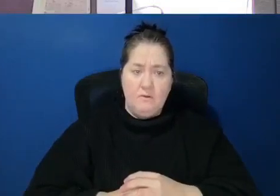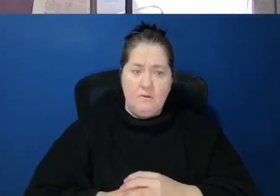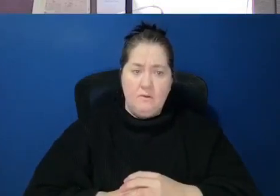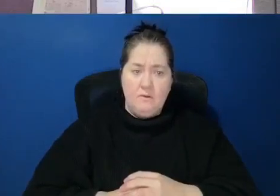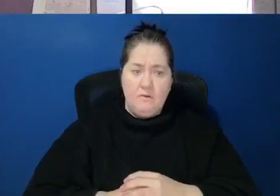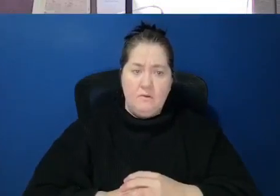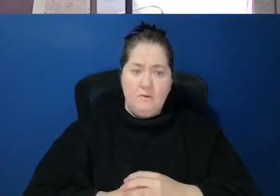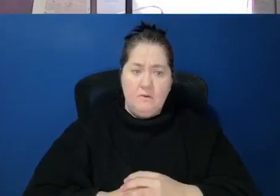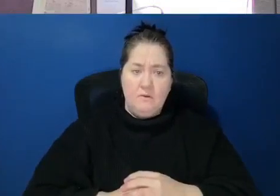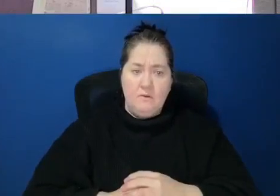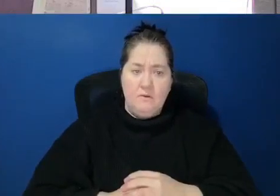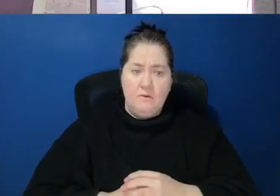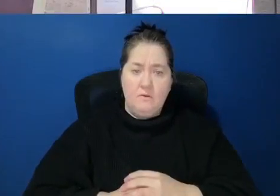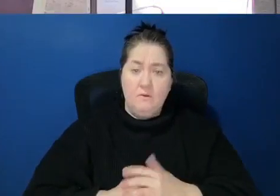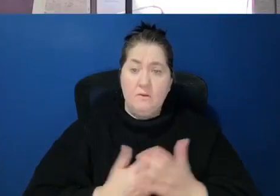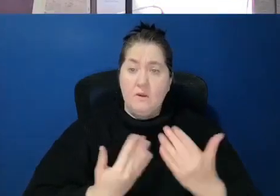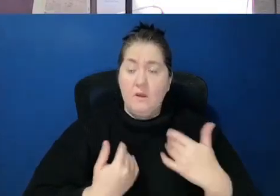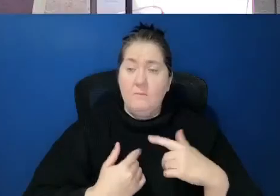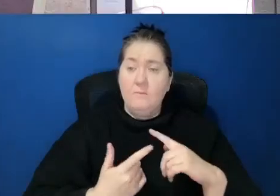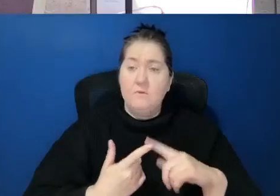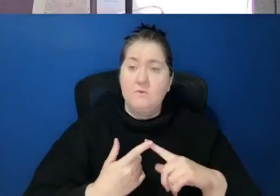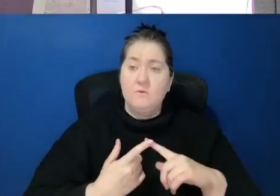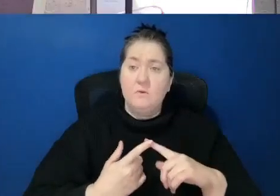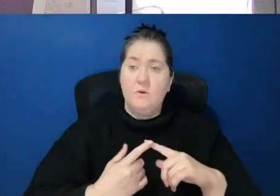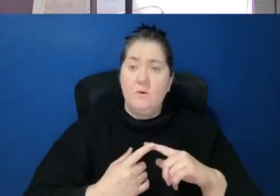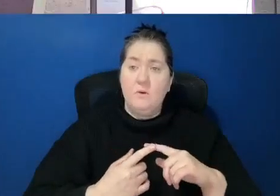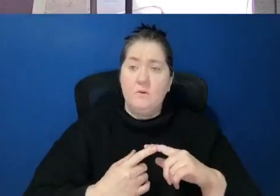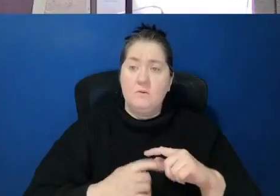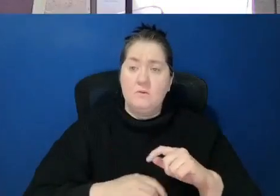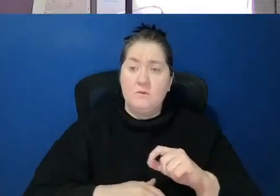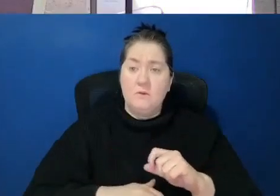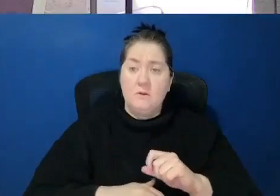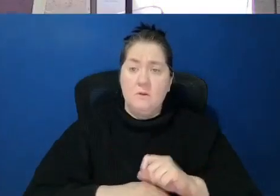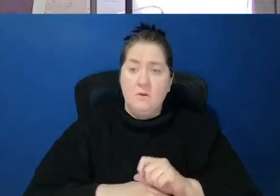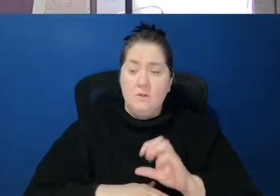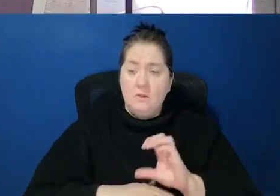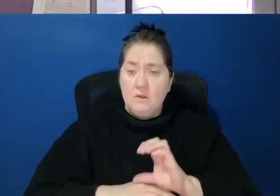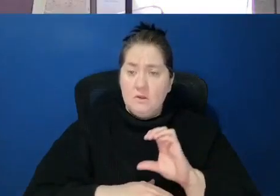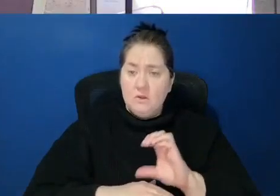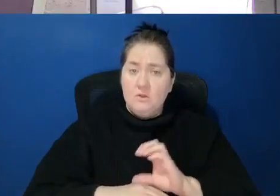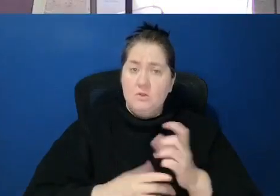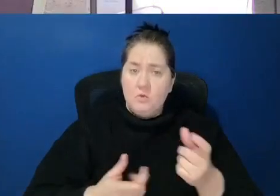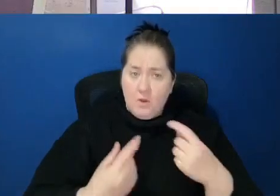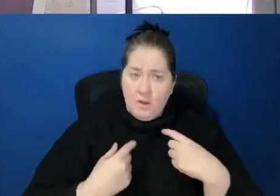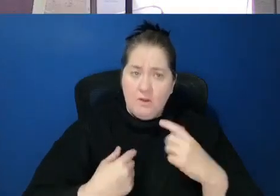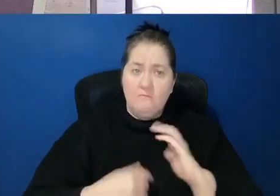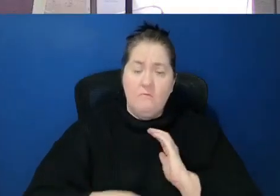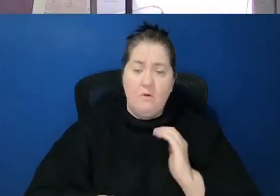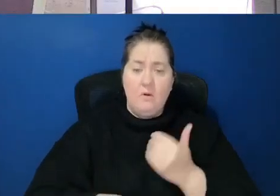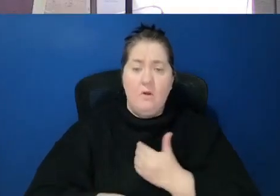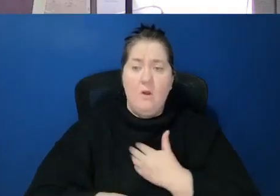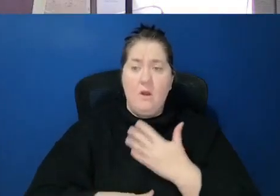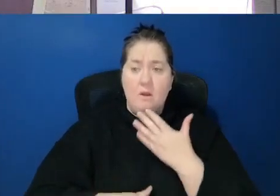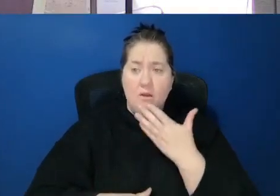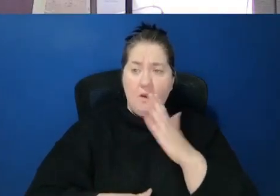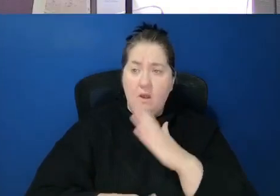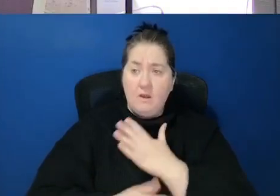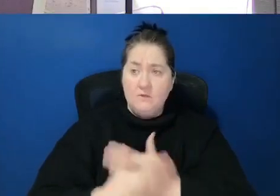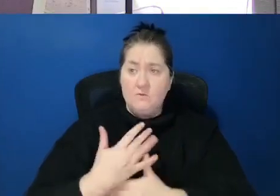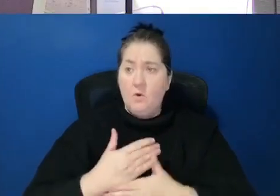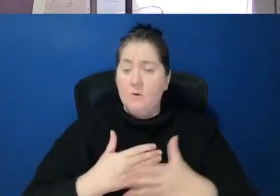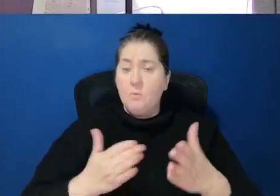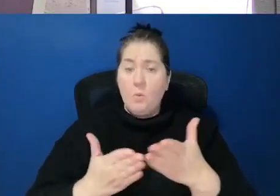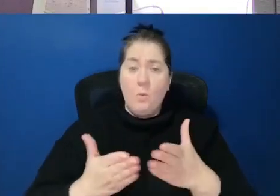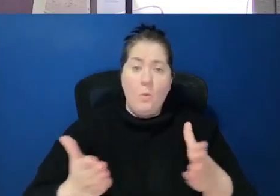Oh, come to the altar, for our God's arms are